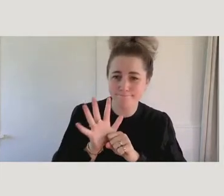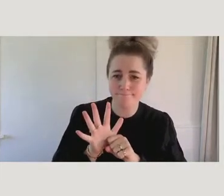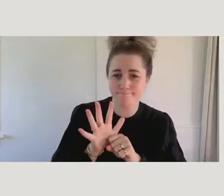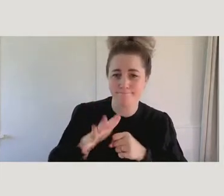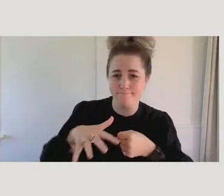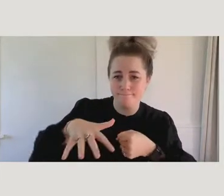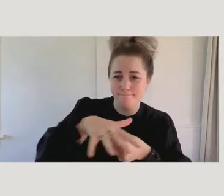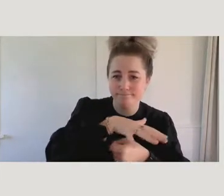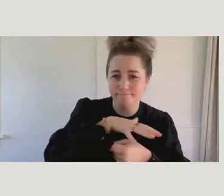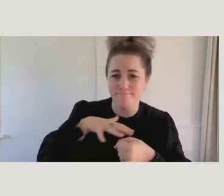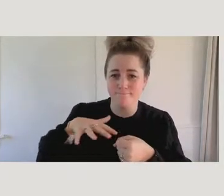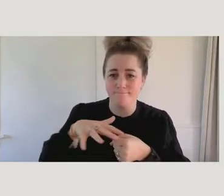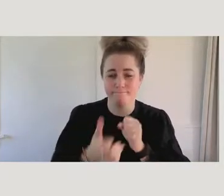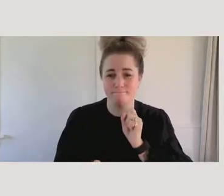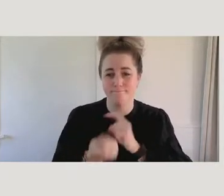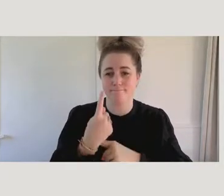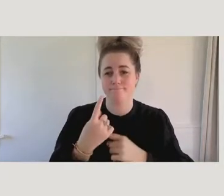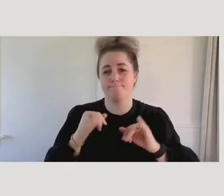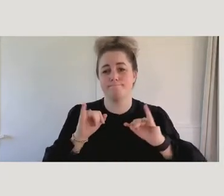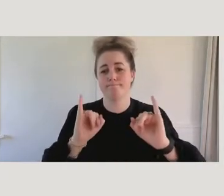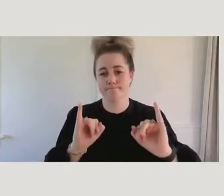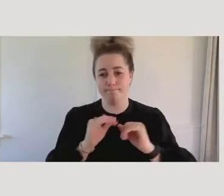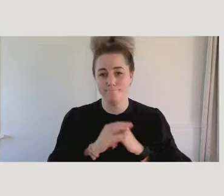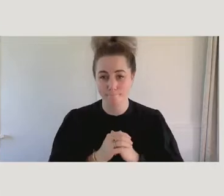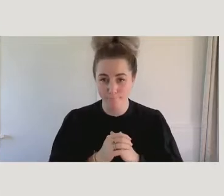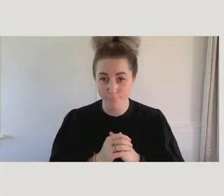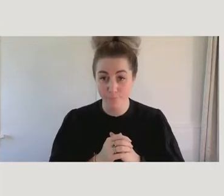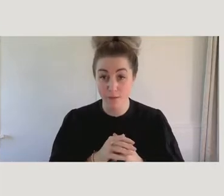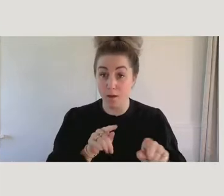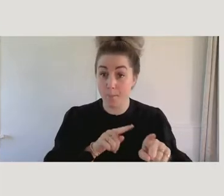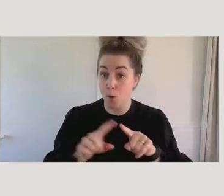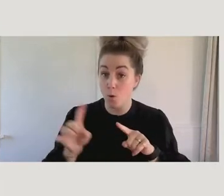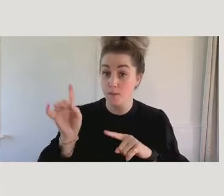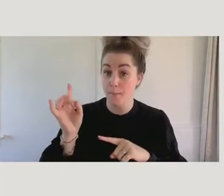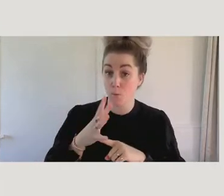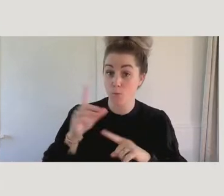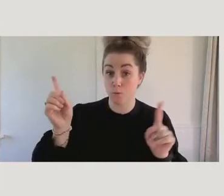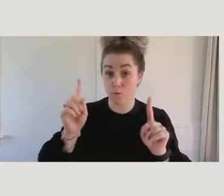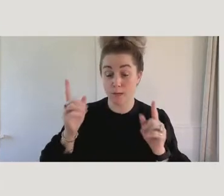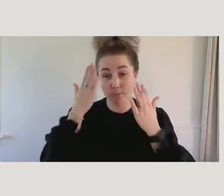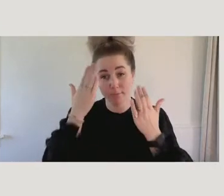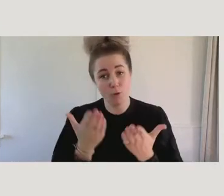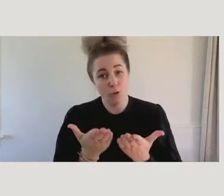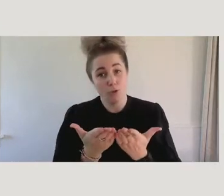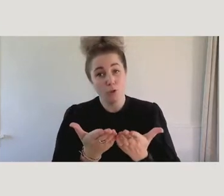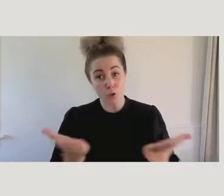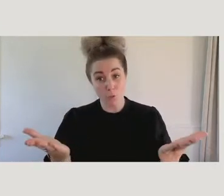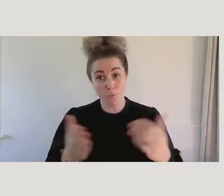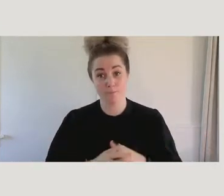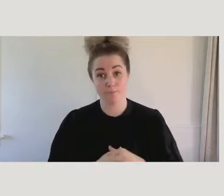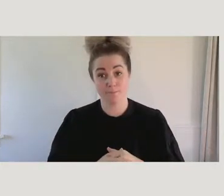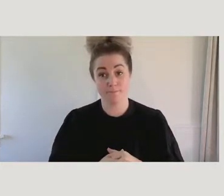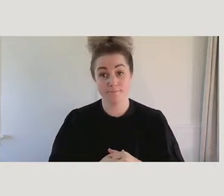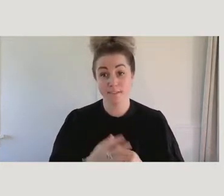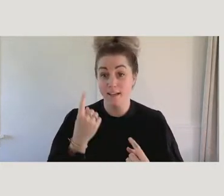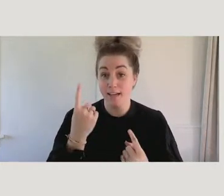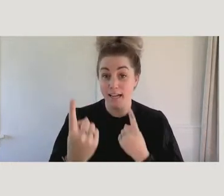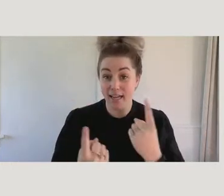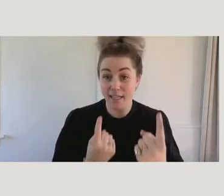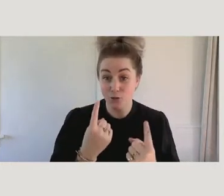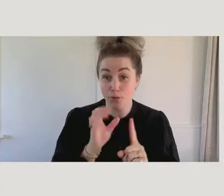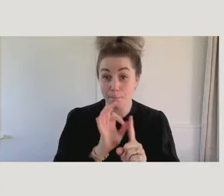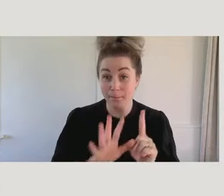two years due to covet and most importantly today we acknowledge you each Pacific artist